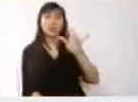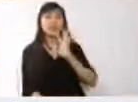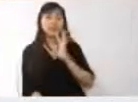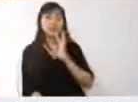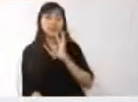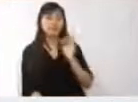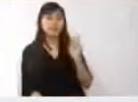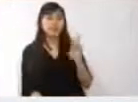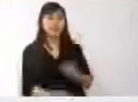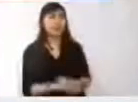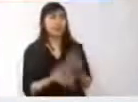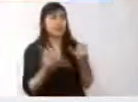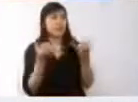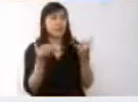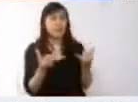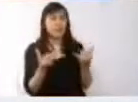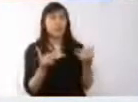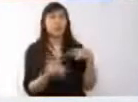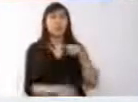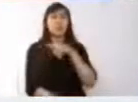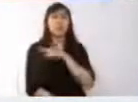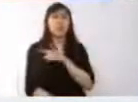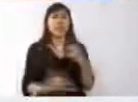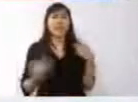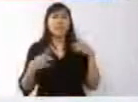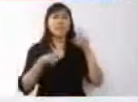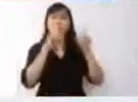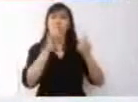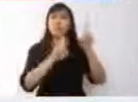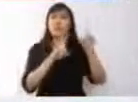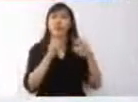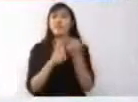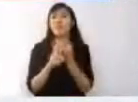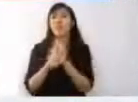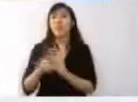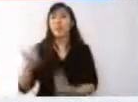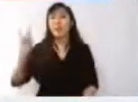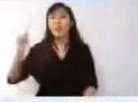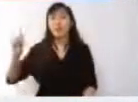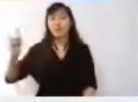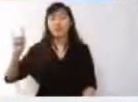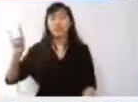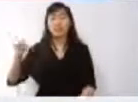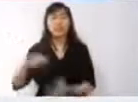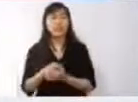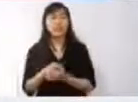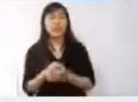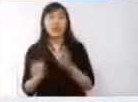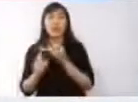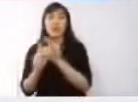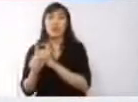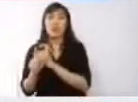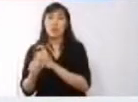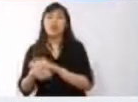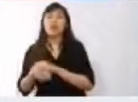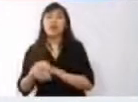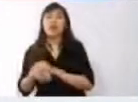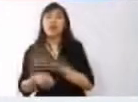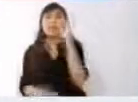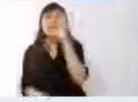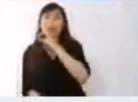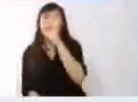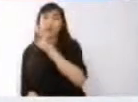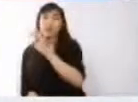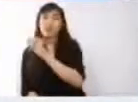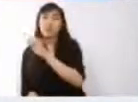Opo, I don't, I think the second wave is almost a global phenomenon, and